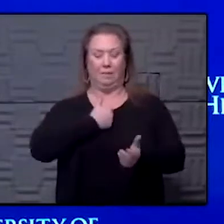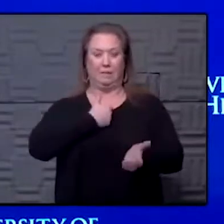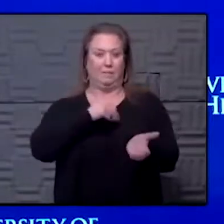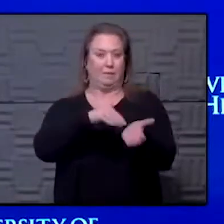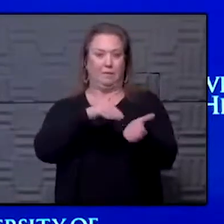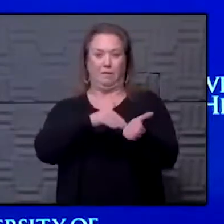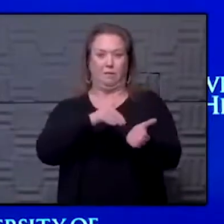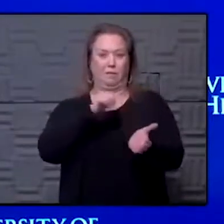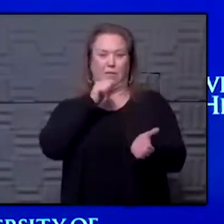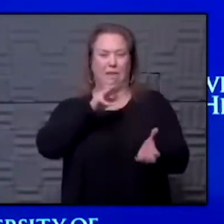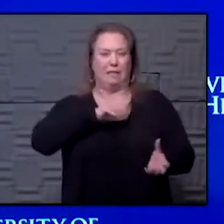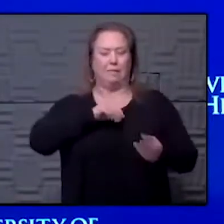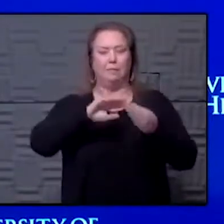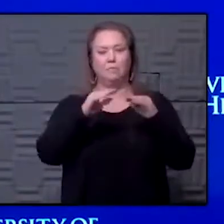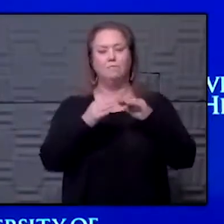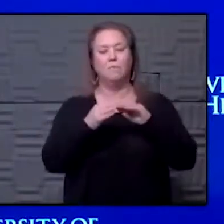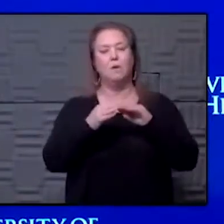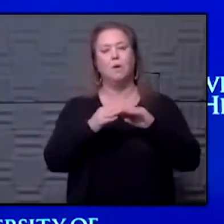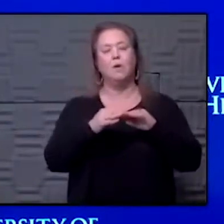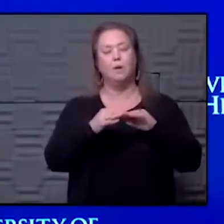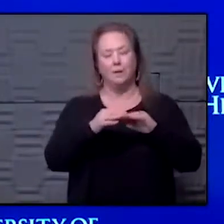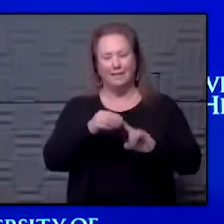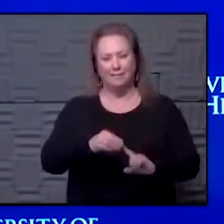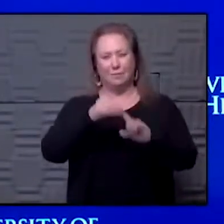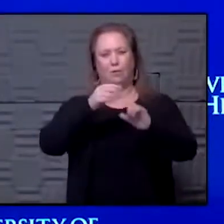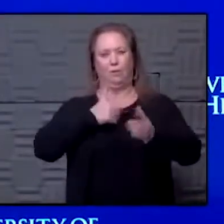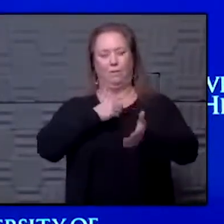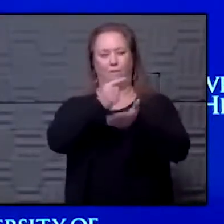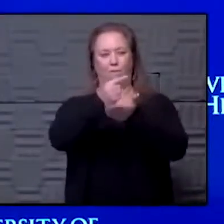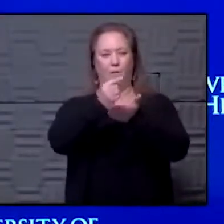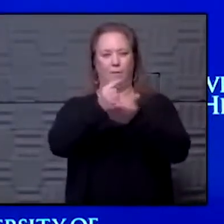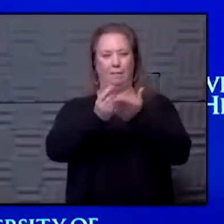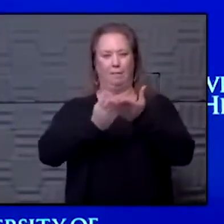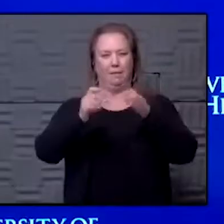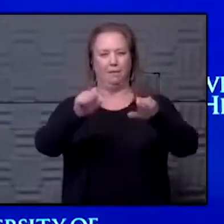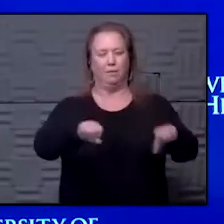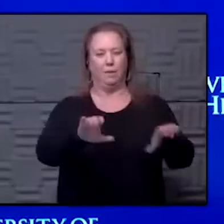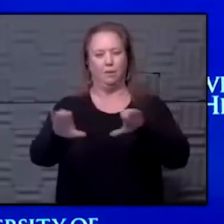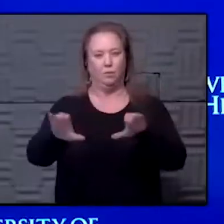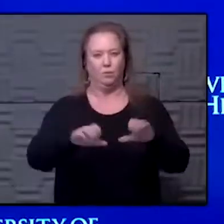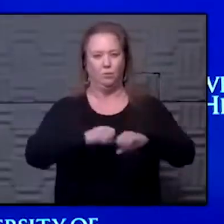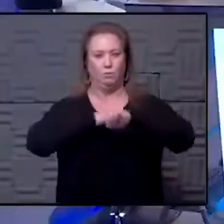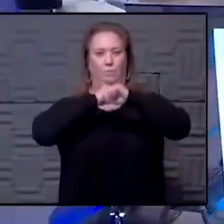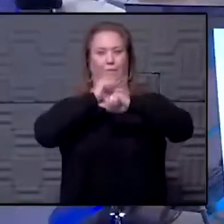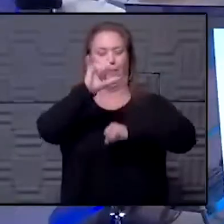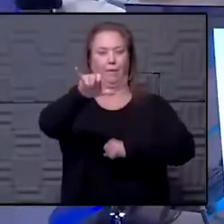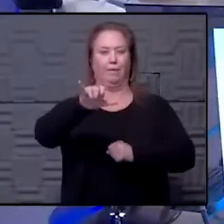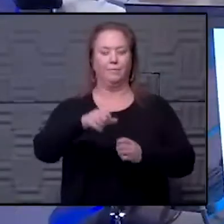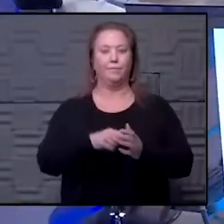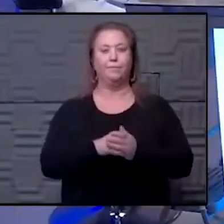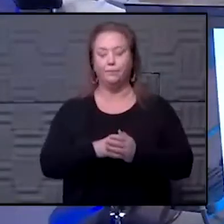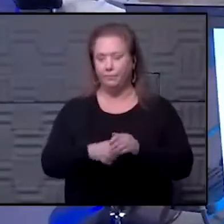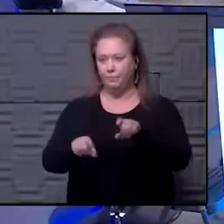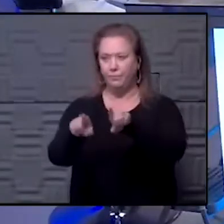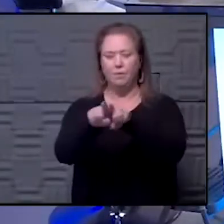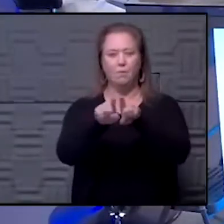it's an unacceptably high number when there is treatment and things we can do to prevent that. Yeah, and I think that question also centers on the individual aspect of that.